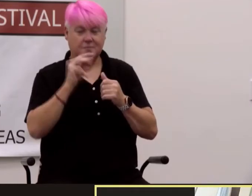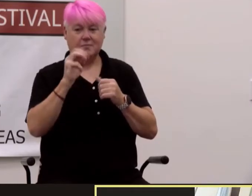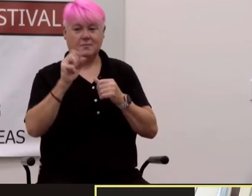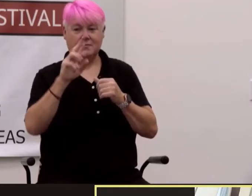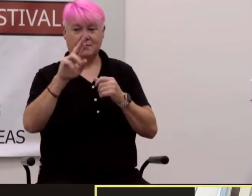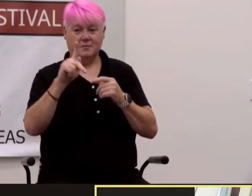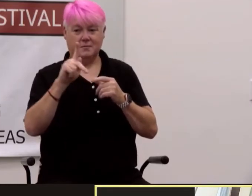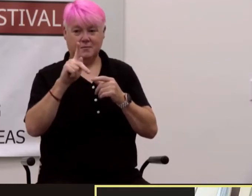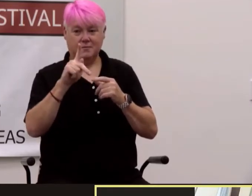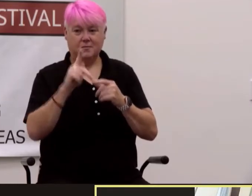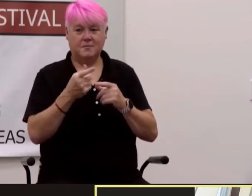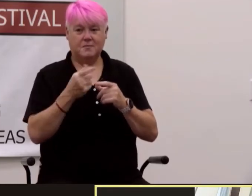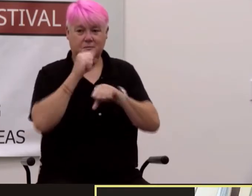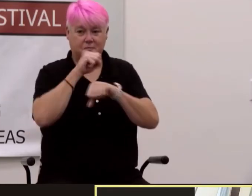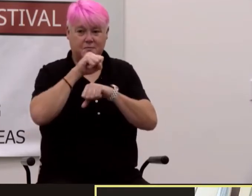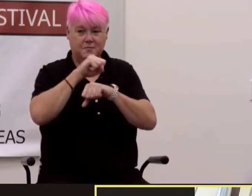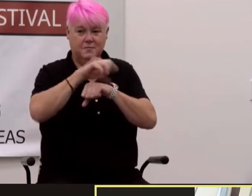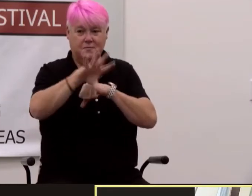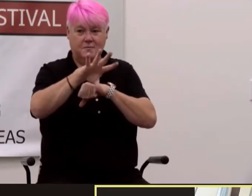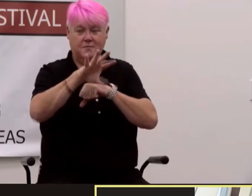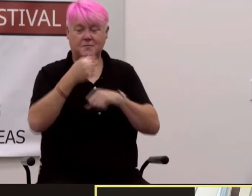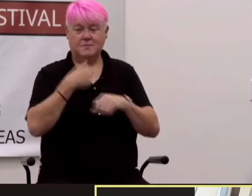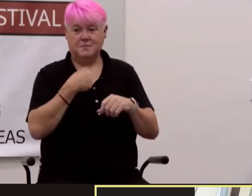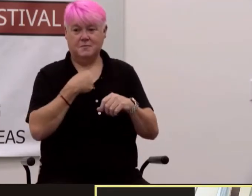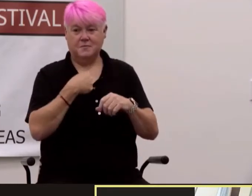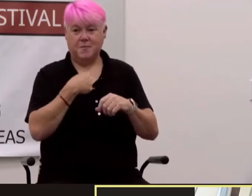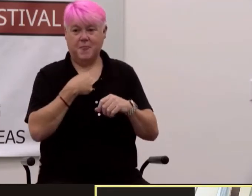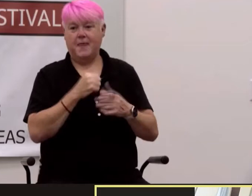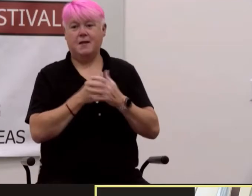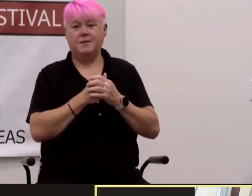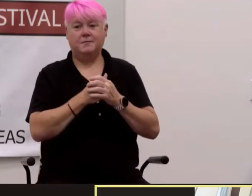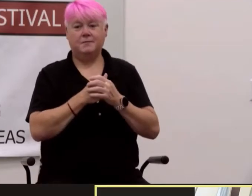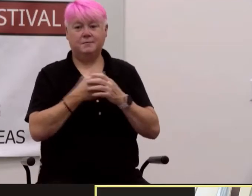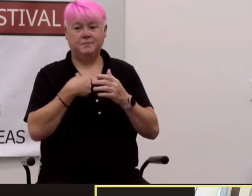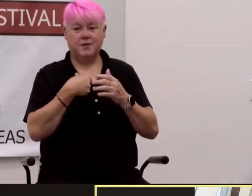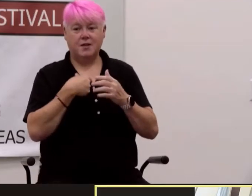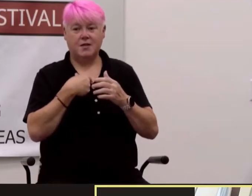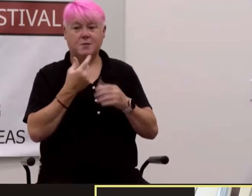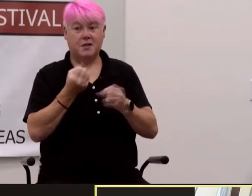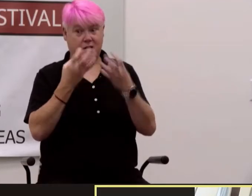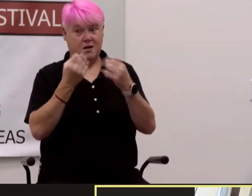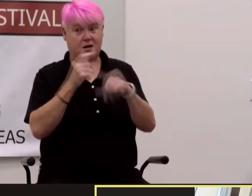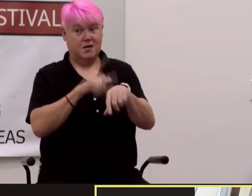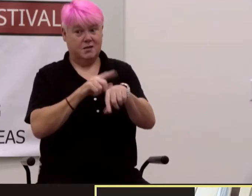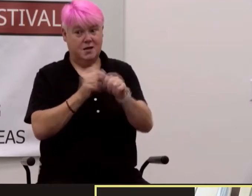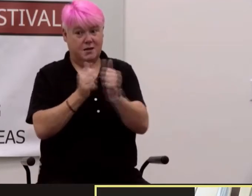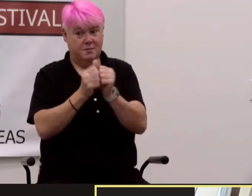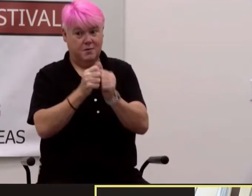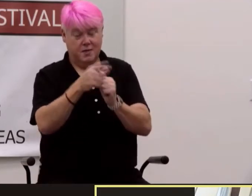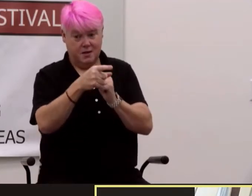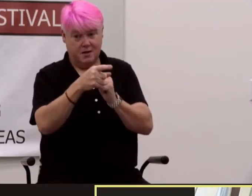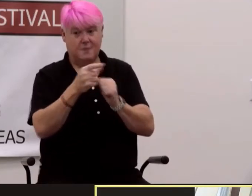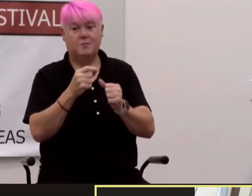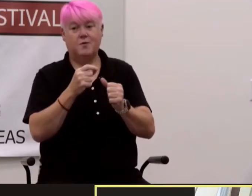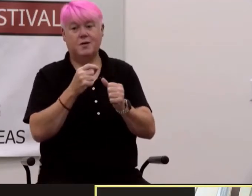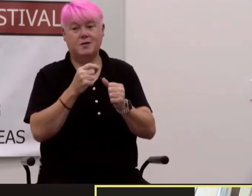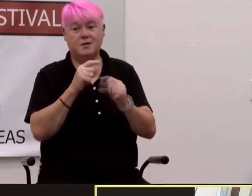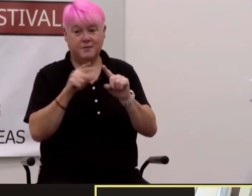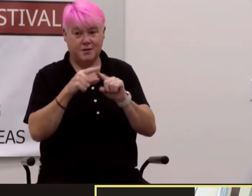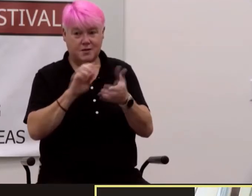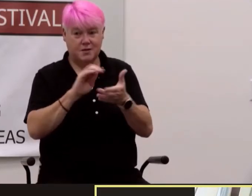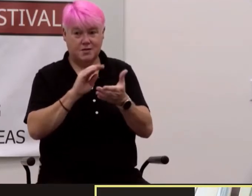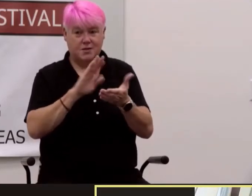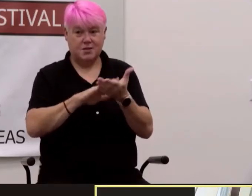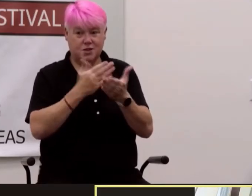me. I spent a very little amount of time with him. Local chefs, and not just chefs. It's not always about chefs